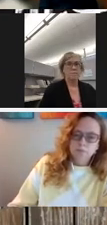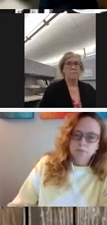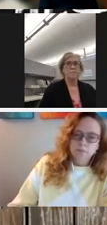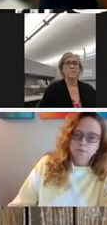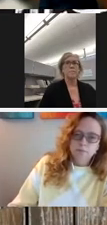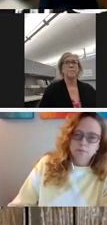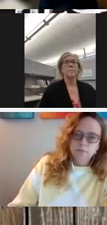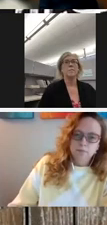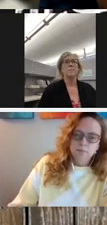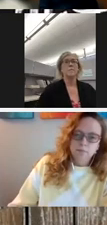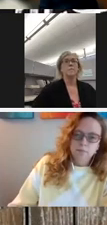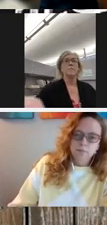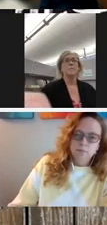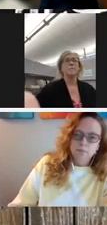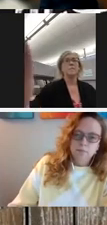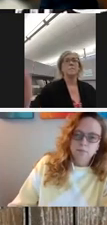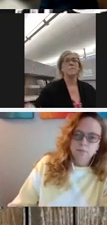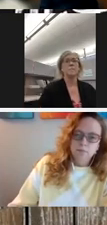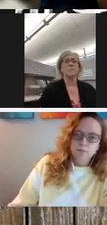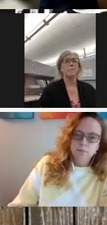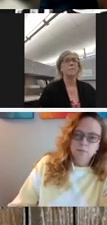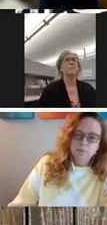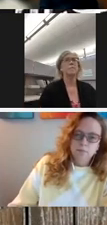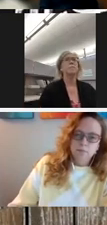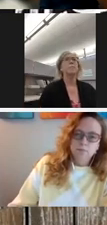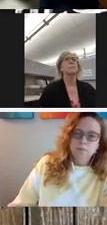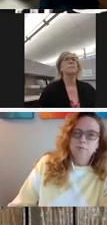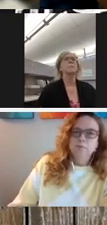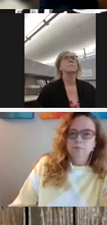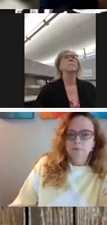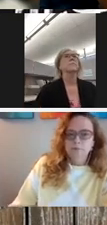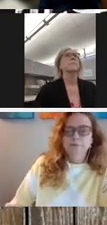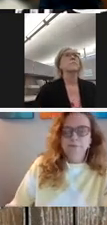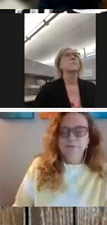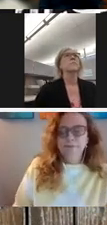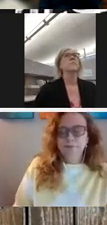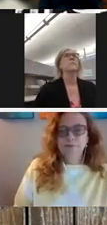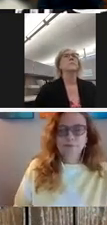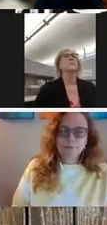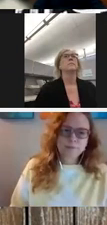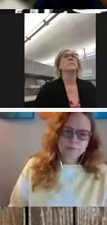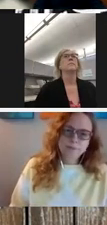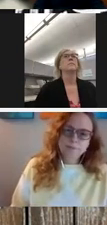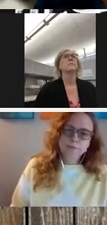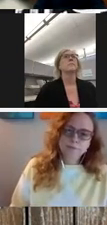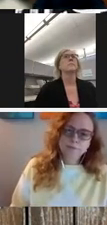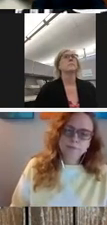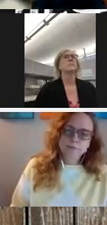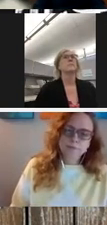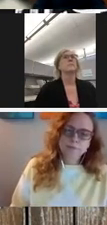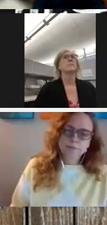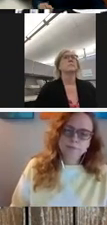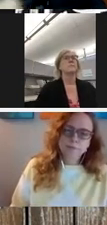and willing to train someone in the technical skills. So they're eliminating the educational